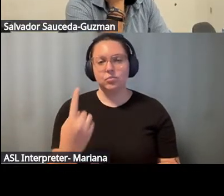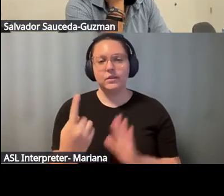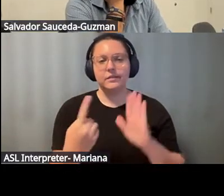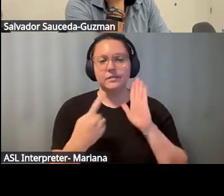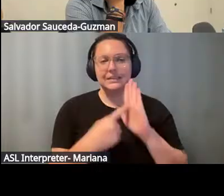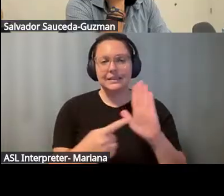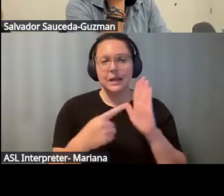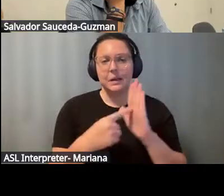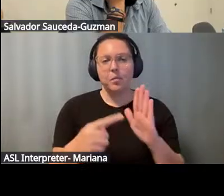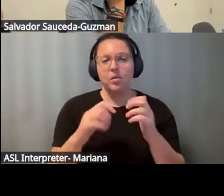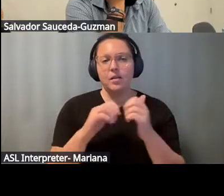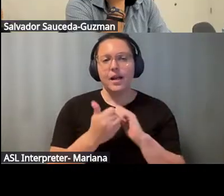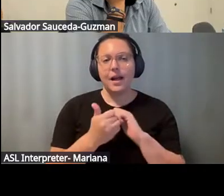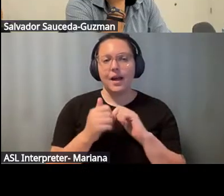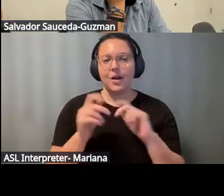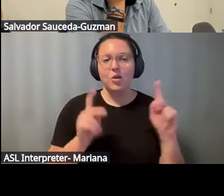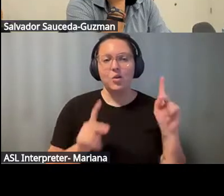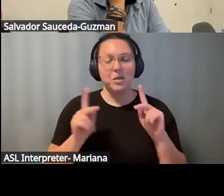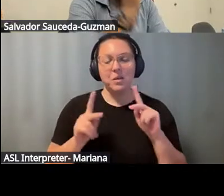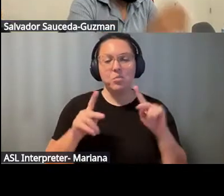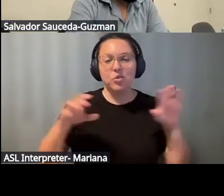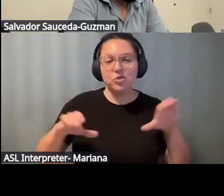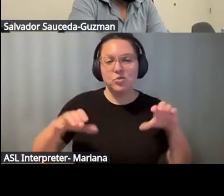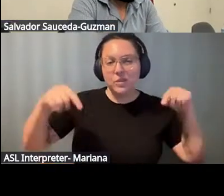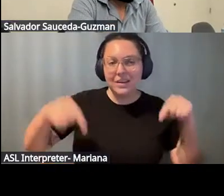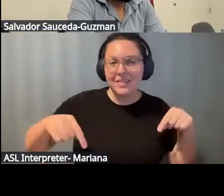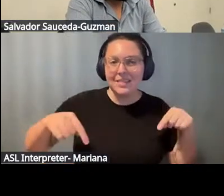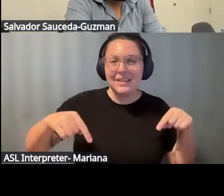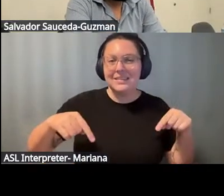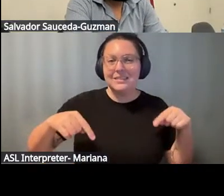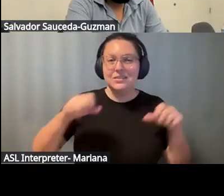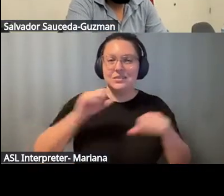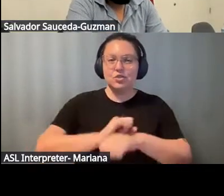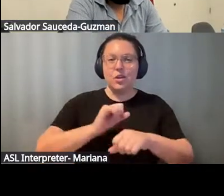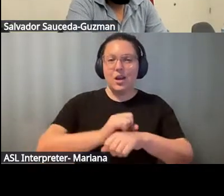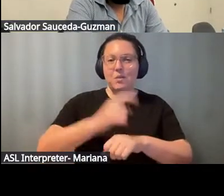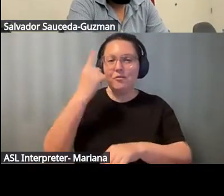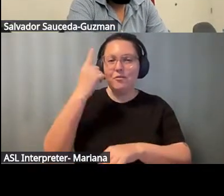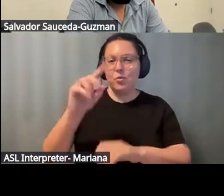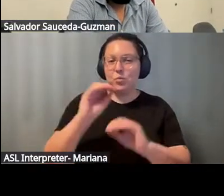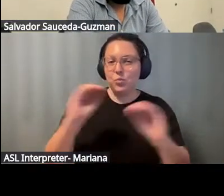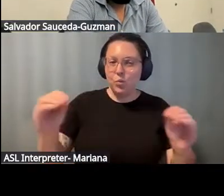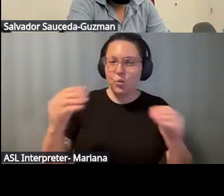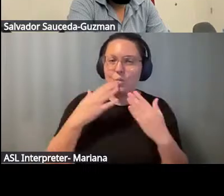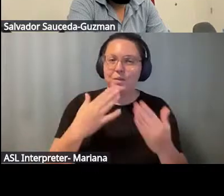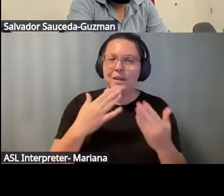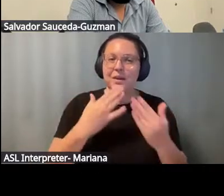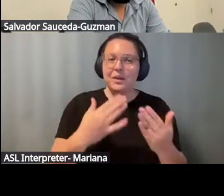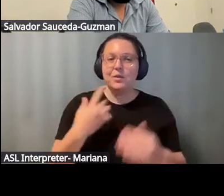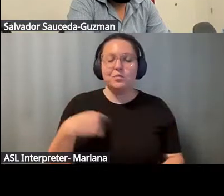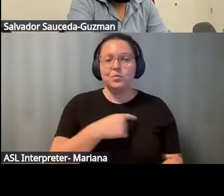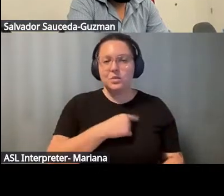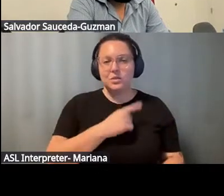how folks are doing this thankless job, and we